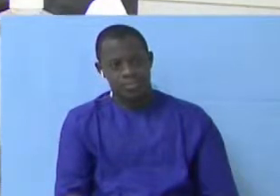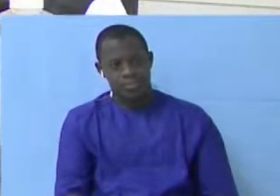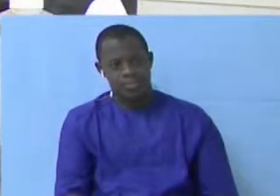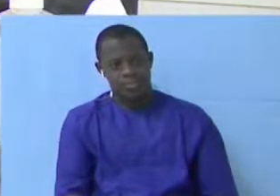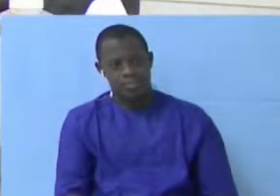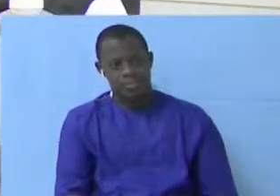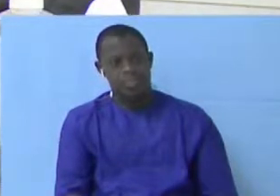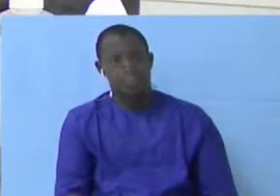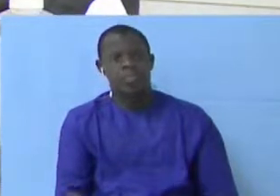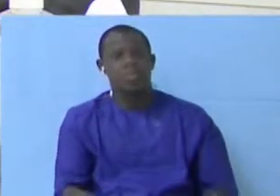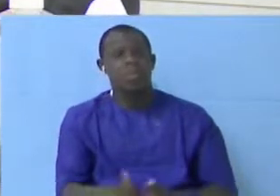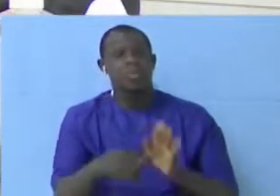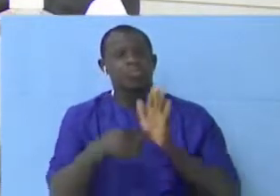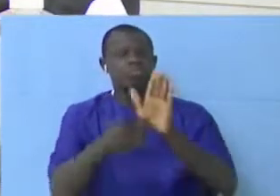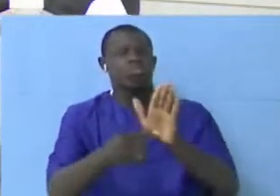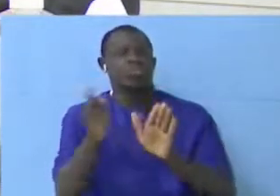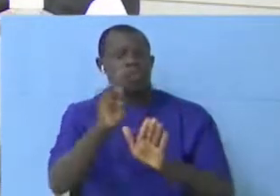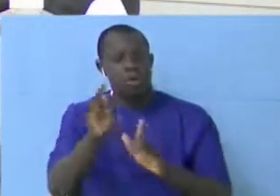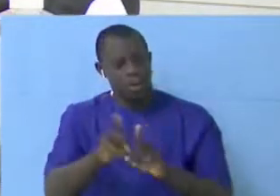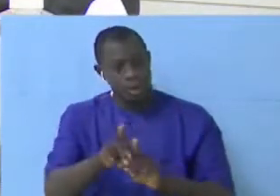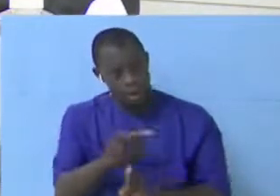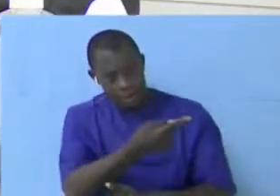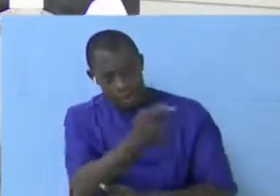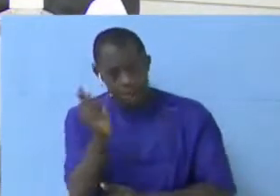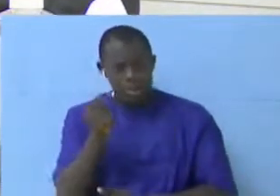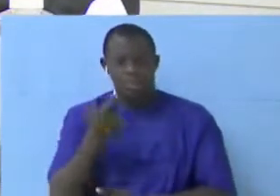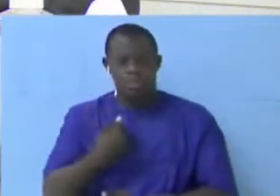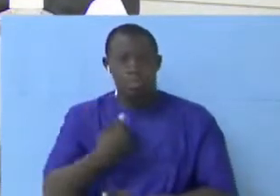impression was these are mercenaries.